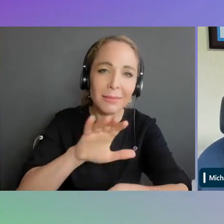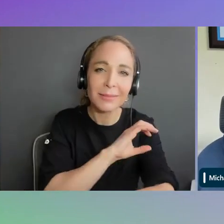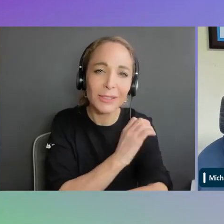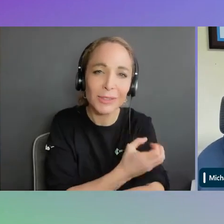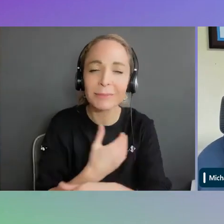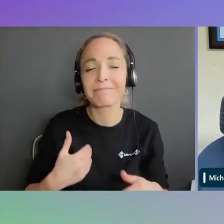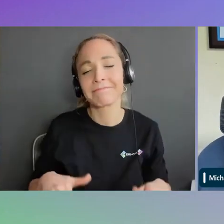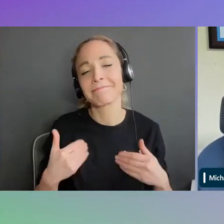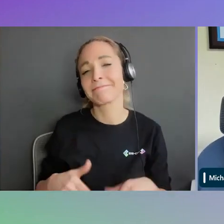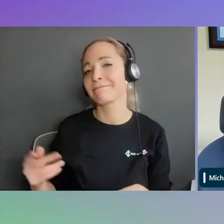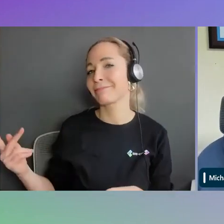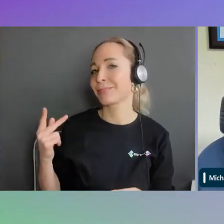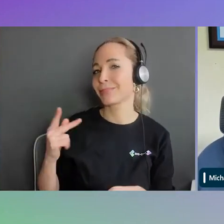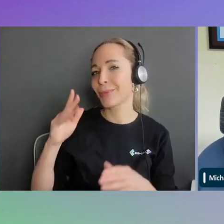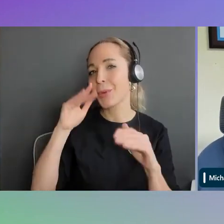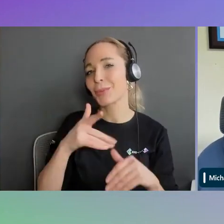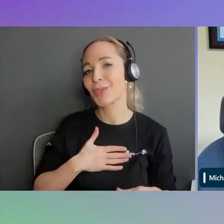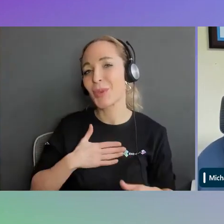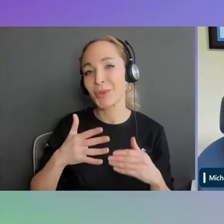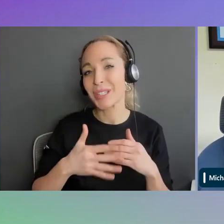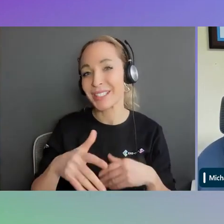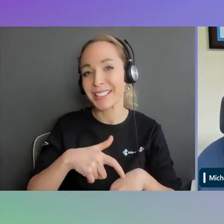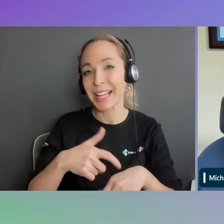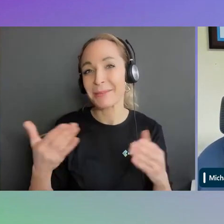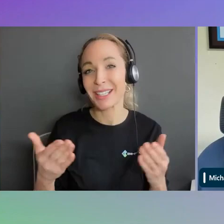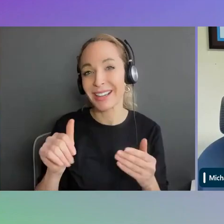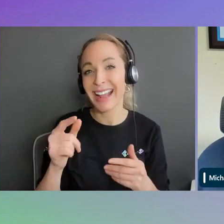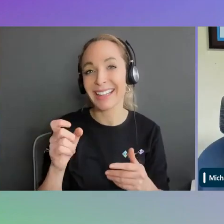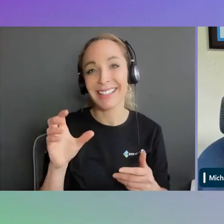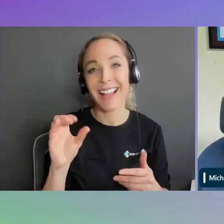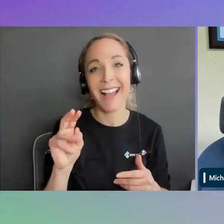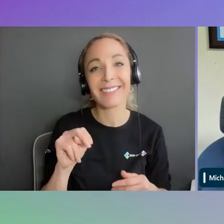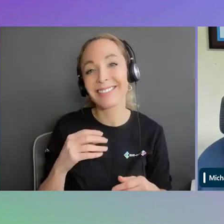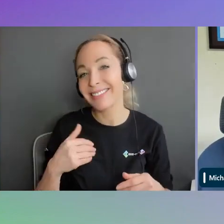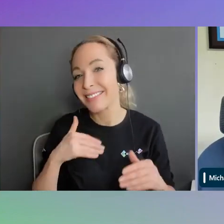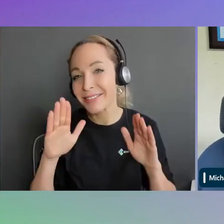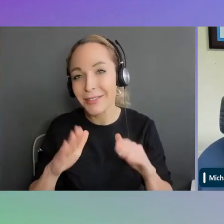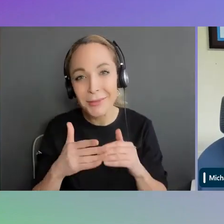both hope that you enjoy the rest of your time here at AxCon and have a great rest of your day. Thank you.